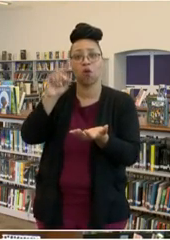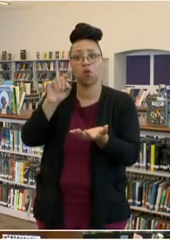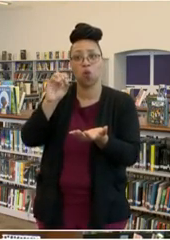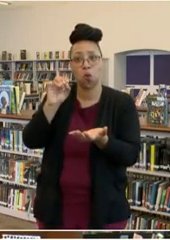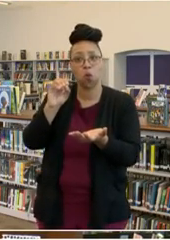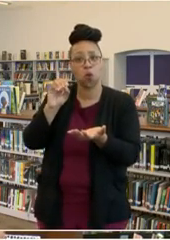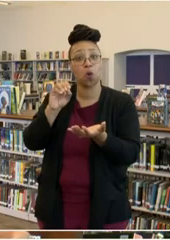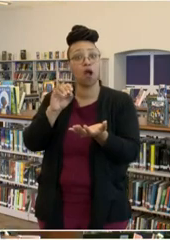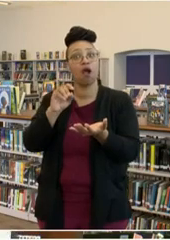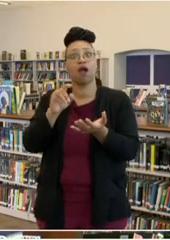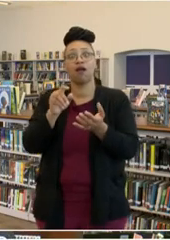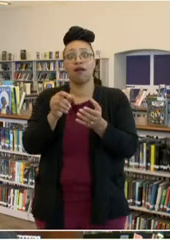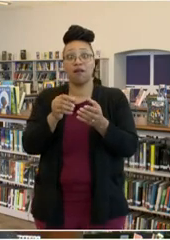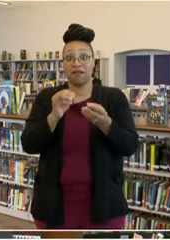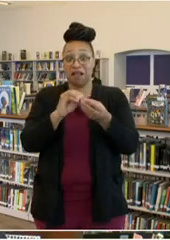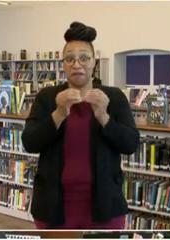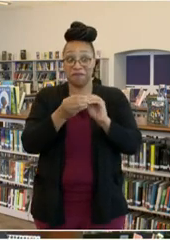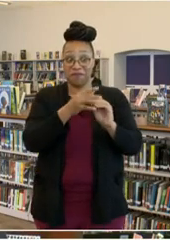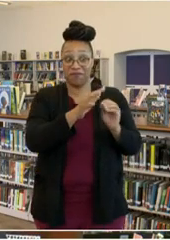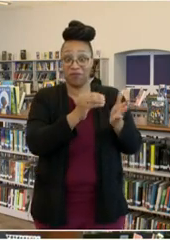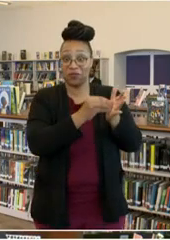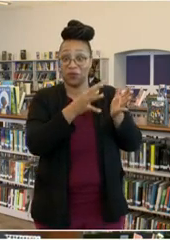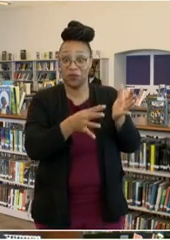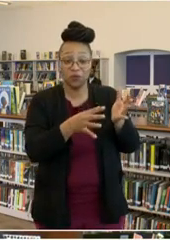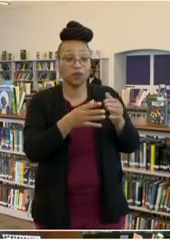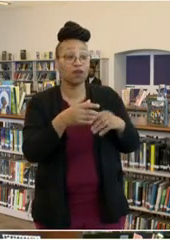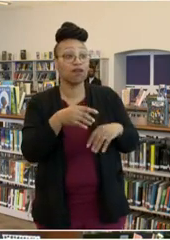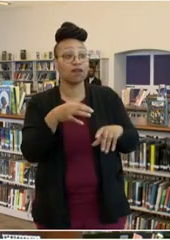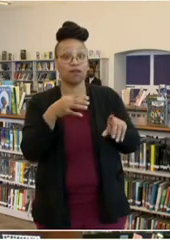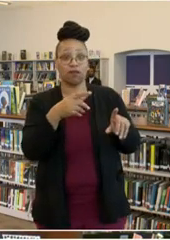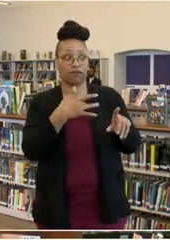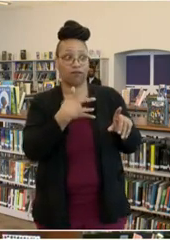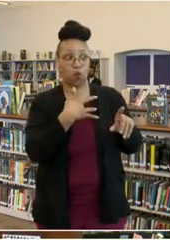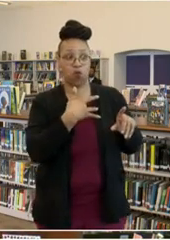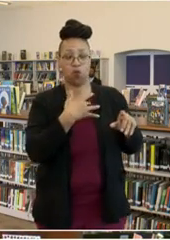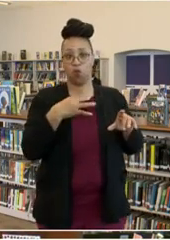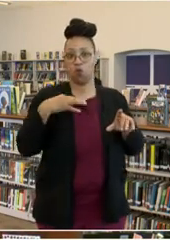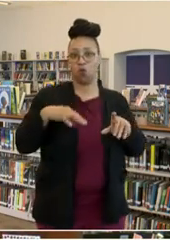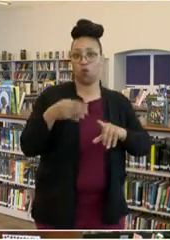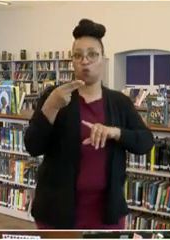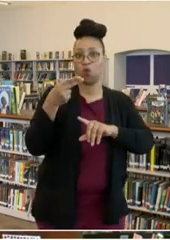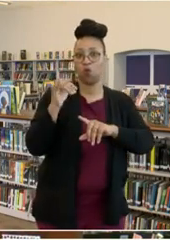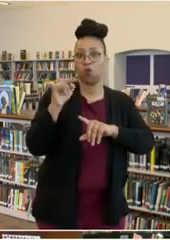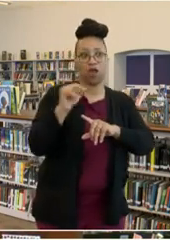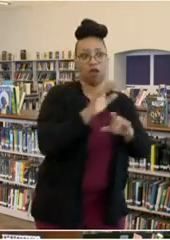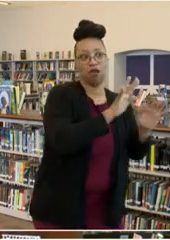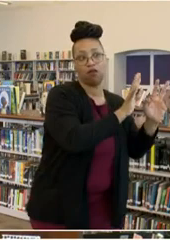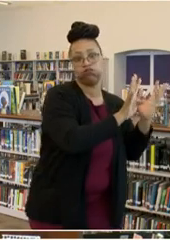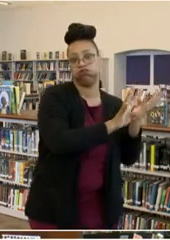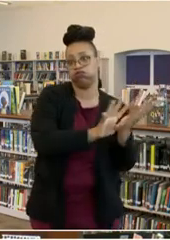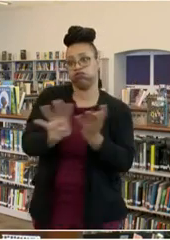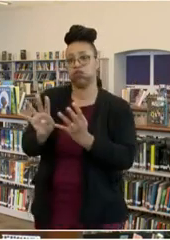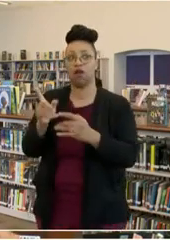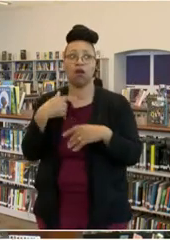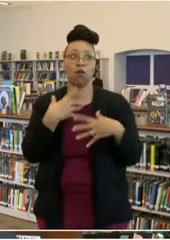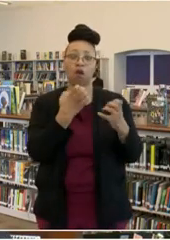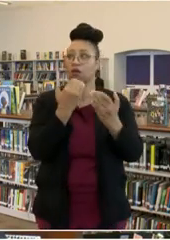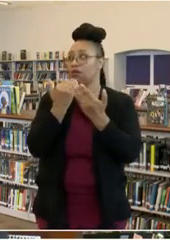of individuals in their student body significant increase that have been served as well. So thank you, Principal Mola, for your